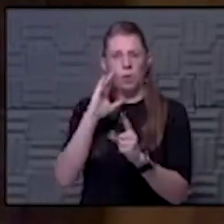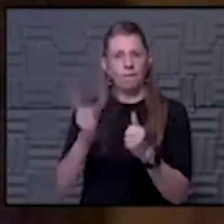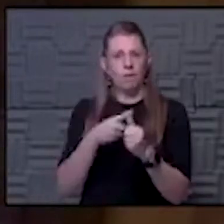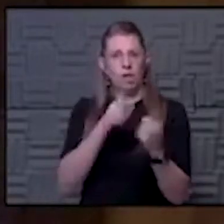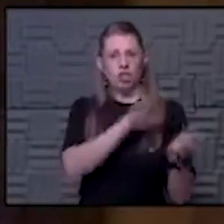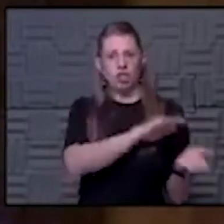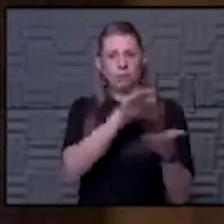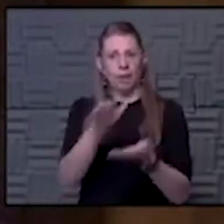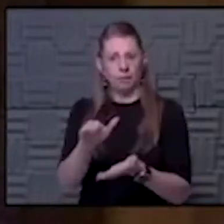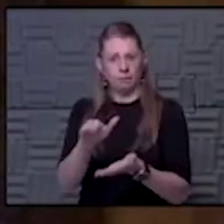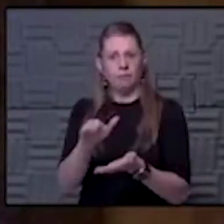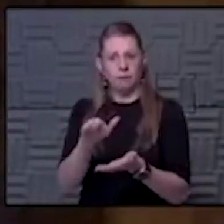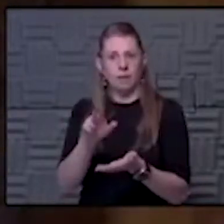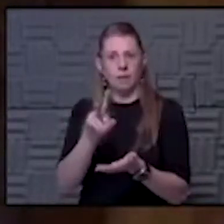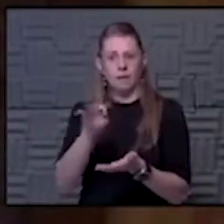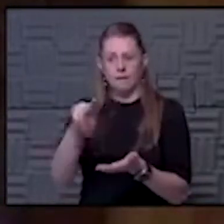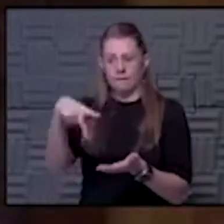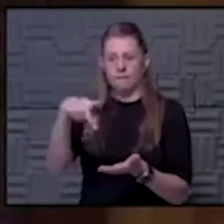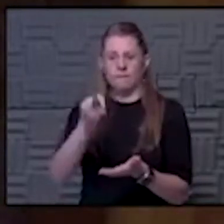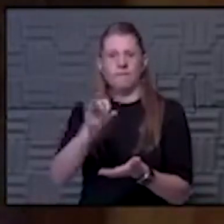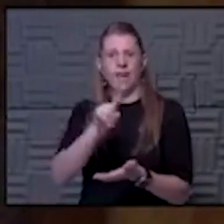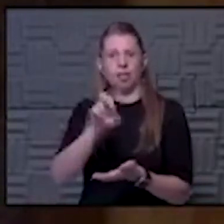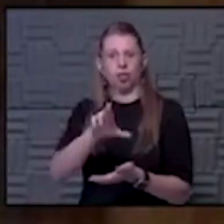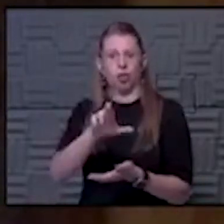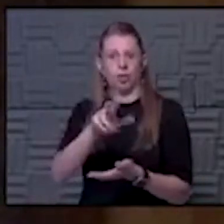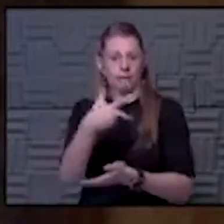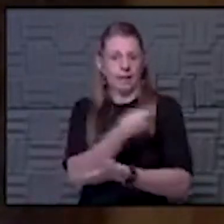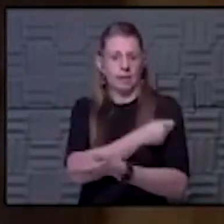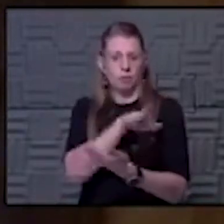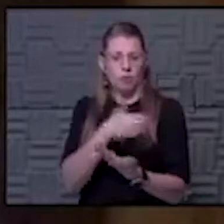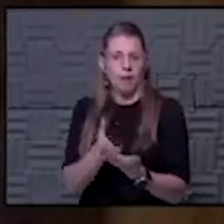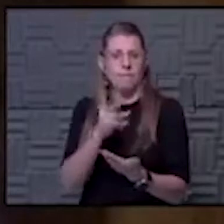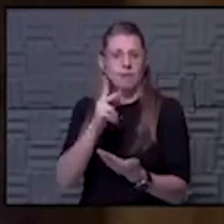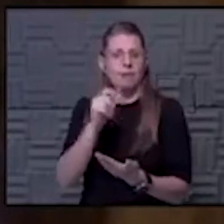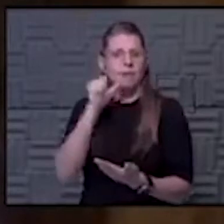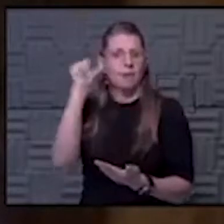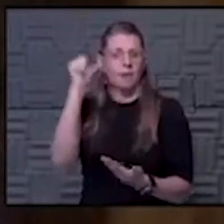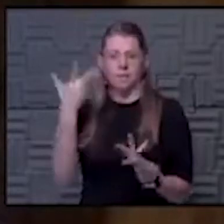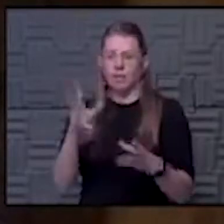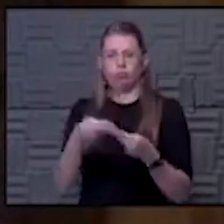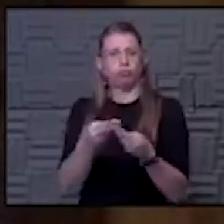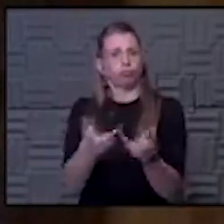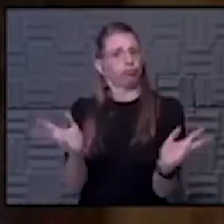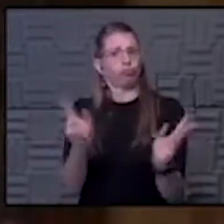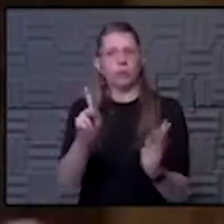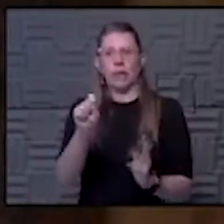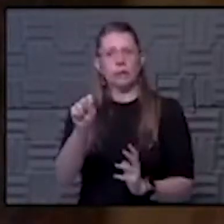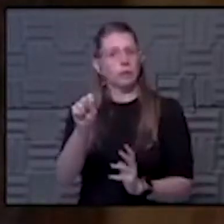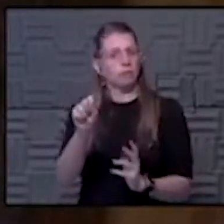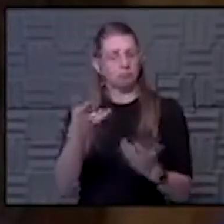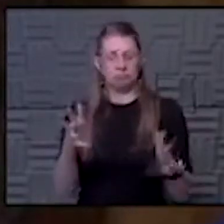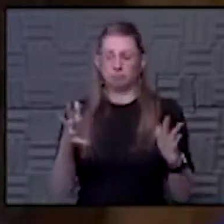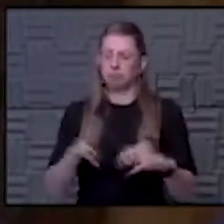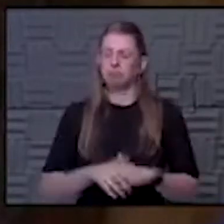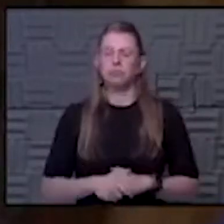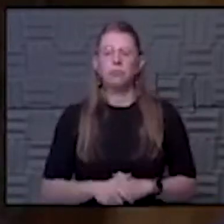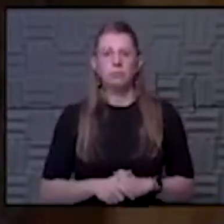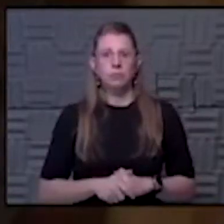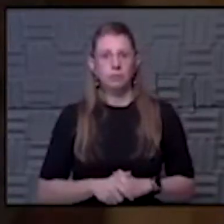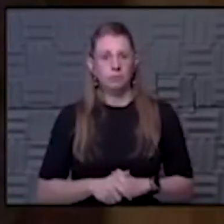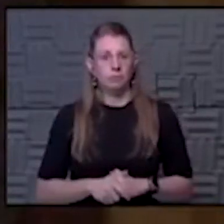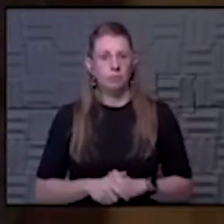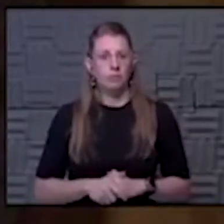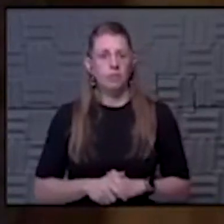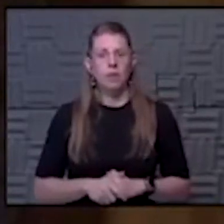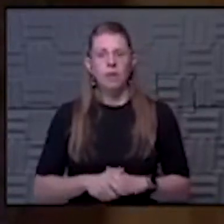of the Pfizer vaccine came in yesterday. It's already spread around the state of Kansas, and wider